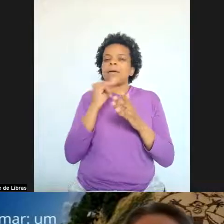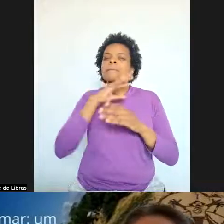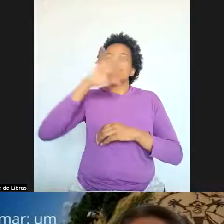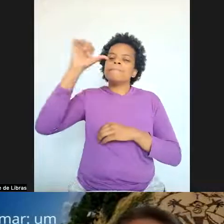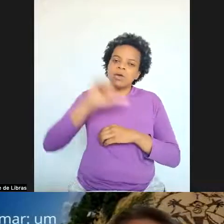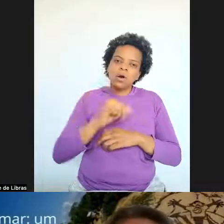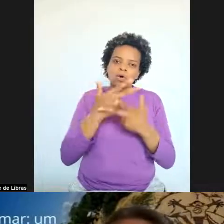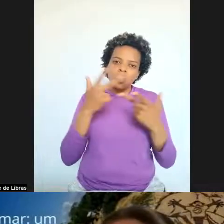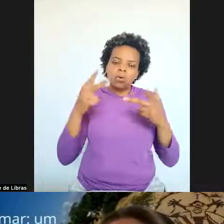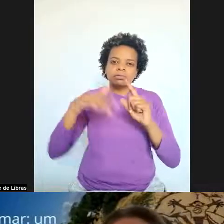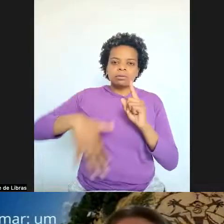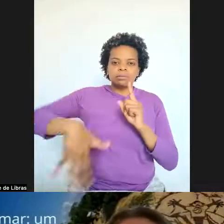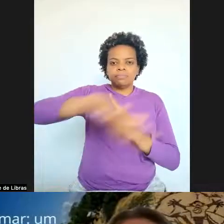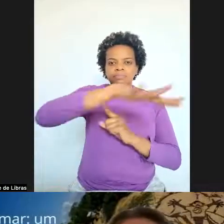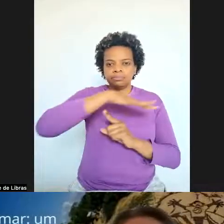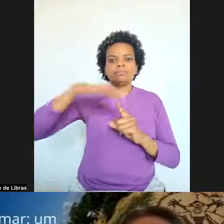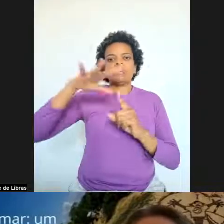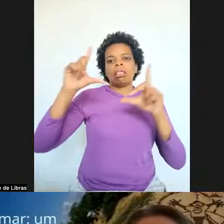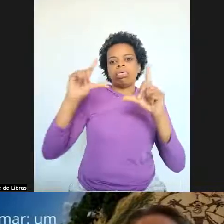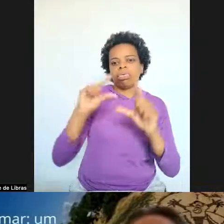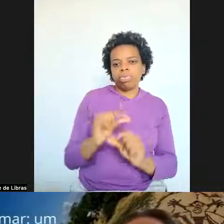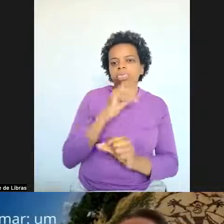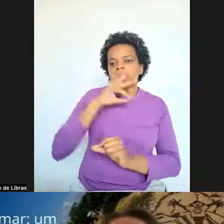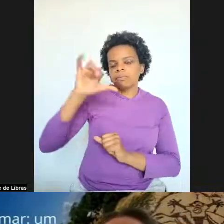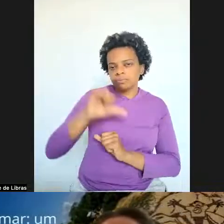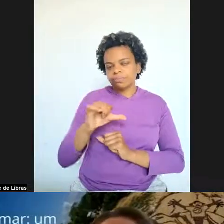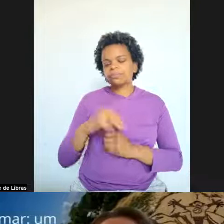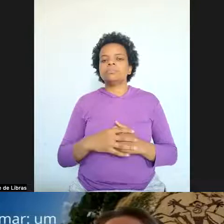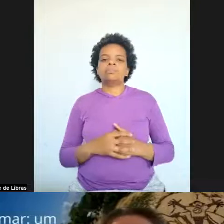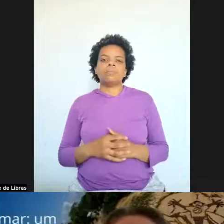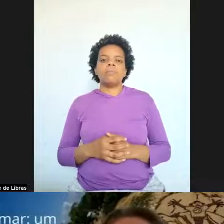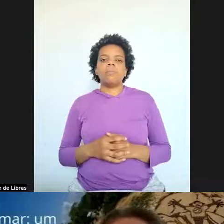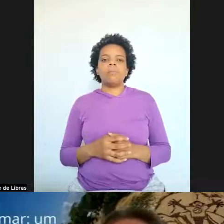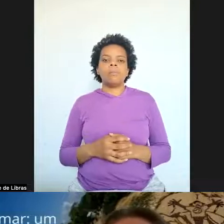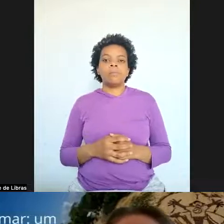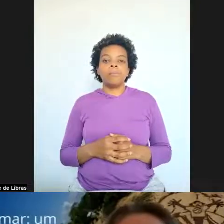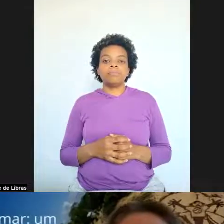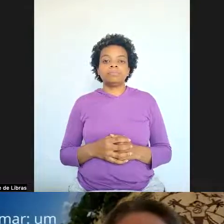to understand environmental degradation that comes from some economic activities.